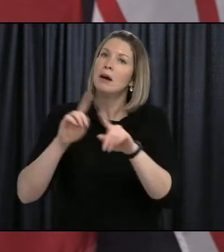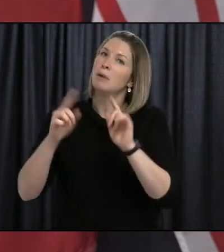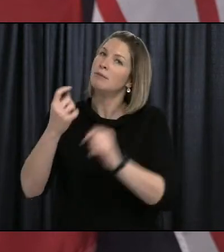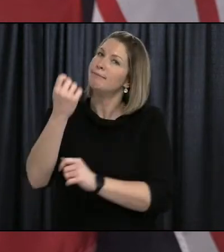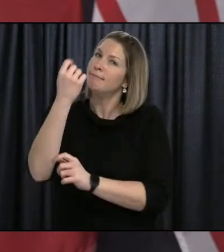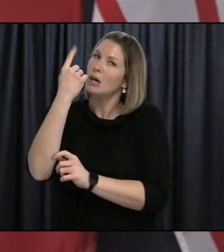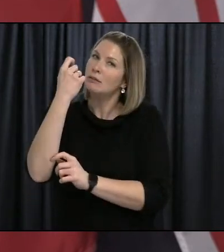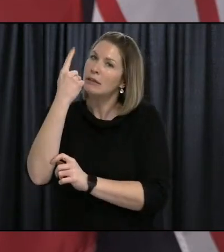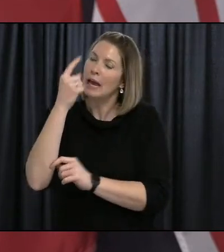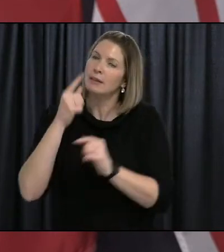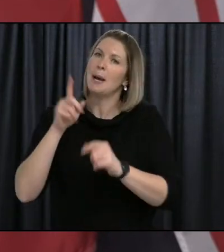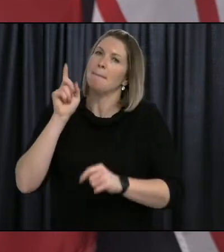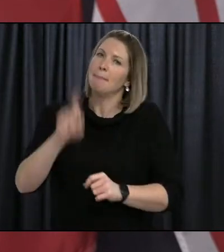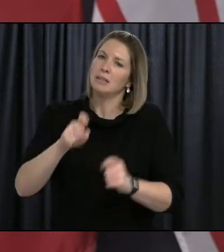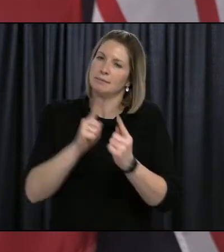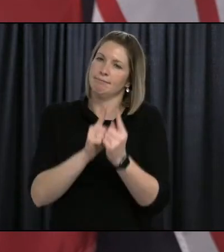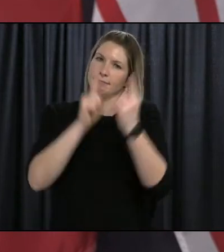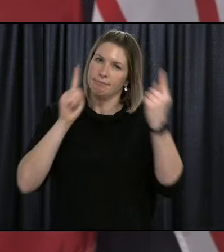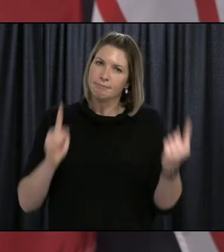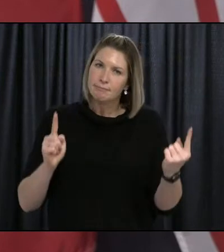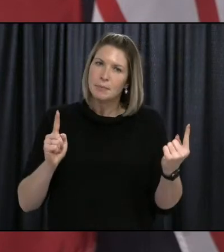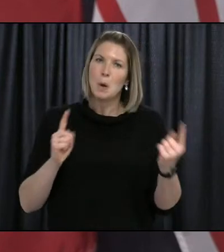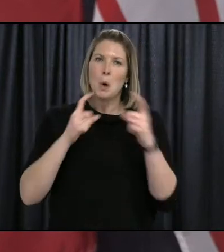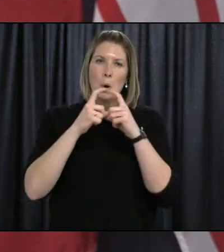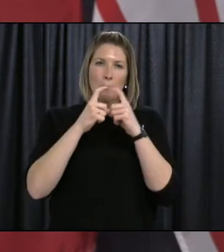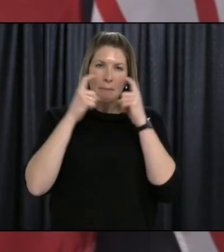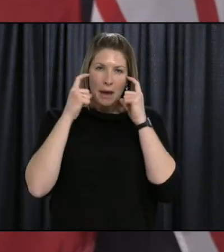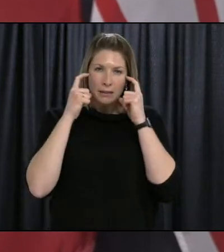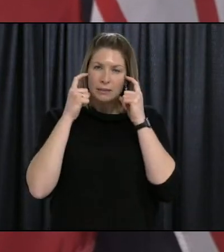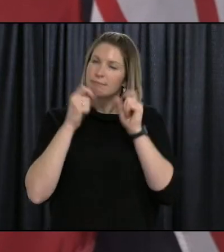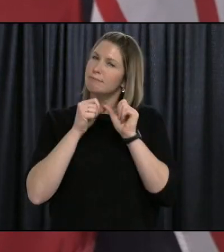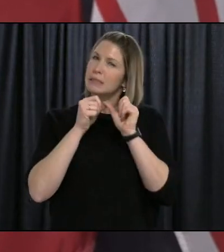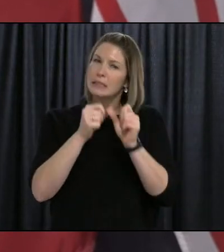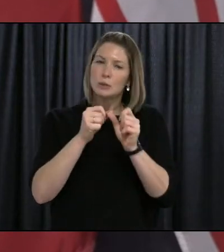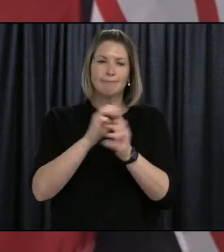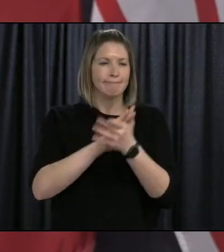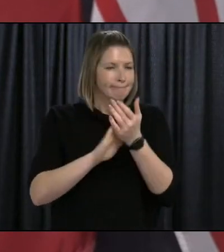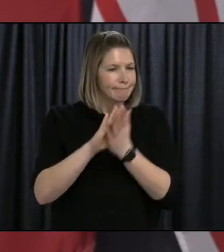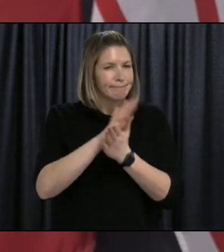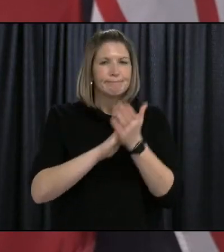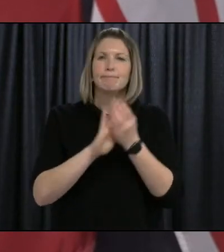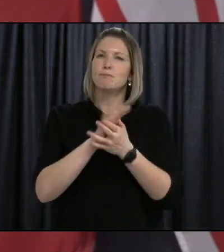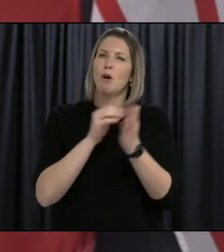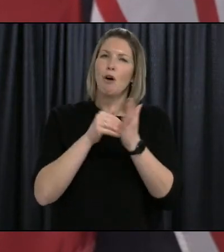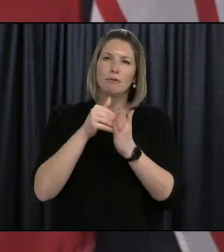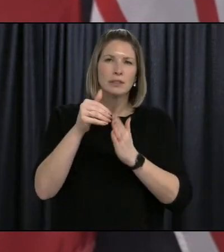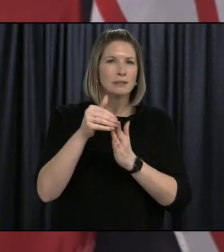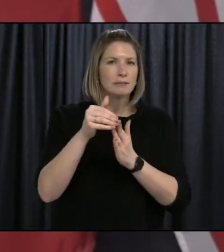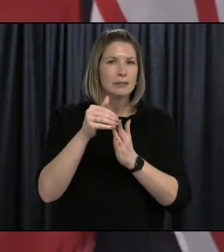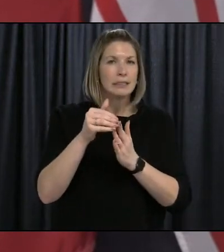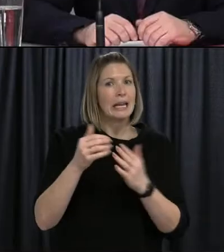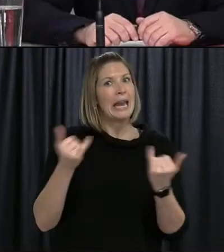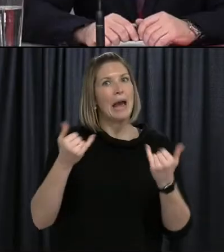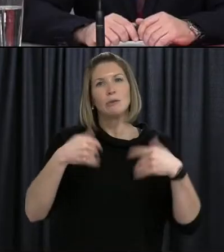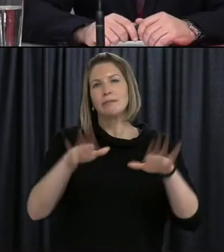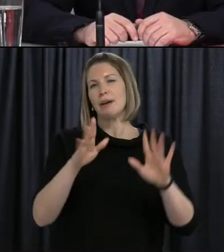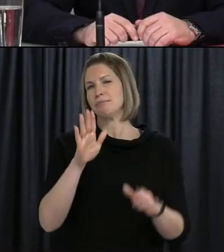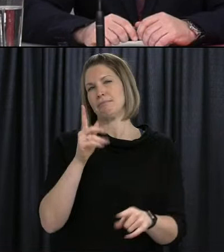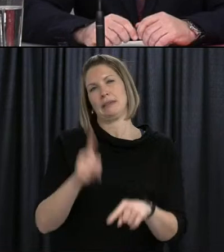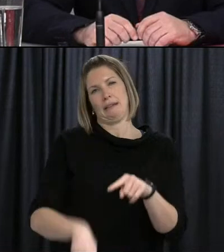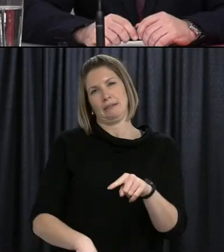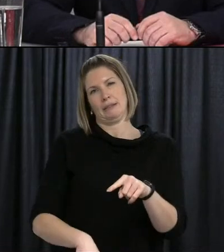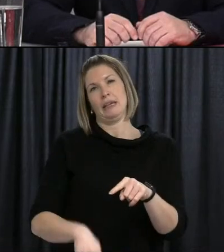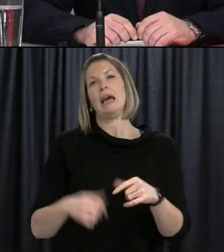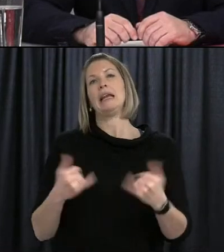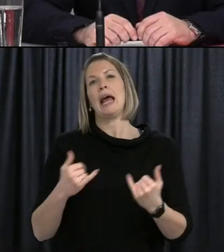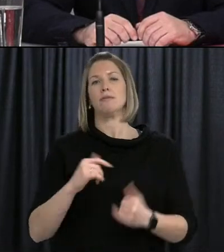your hands. This is no time to become complacent. Thank you, and I'll now invite Dr. Fitzgerald to share an update.